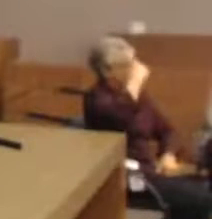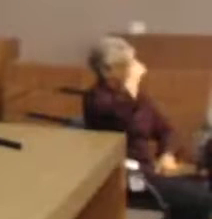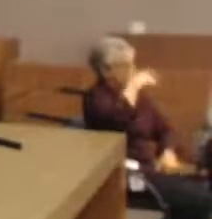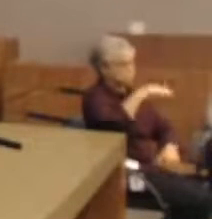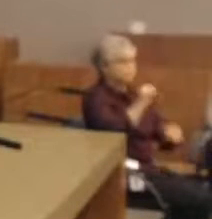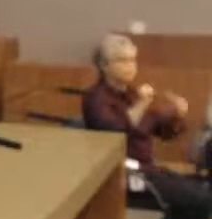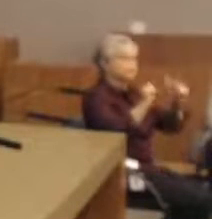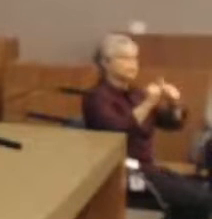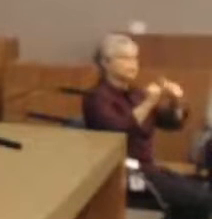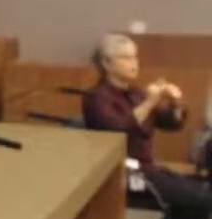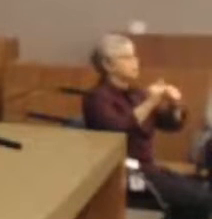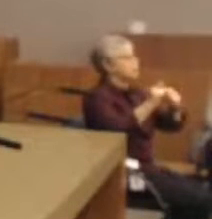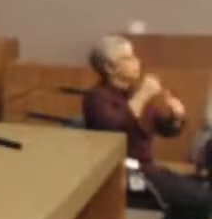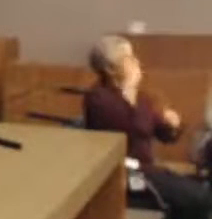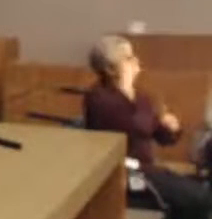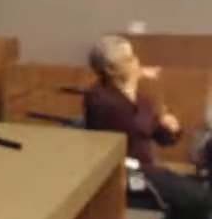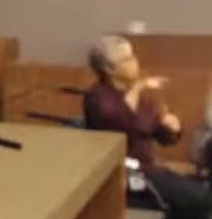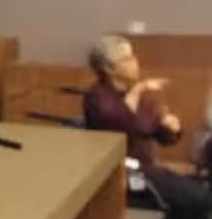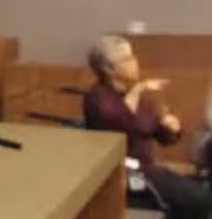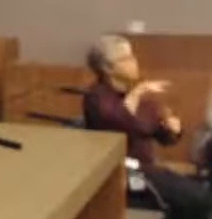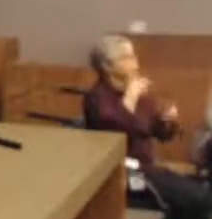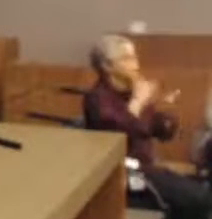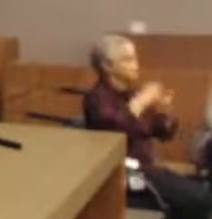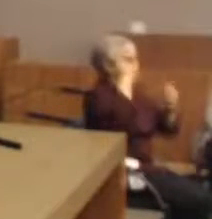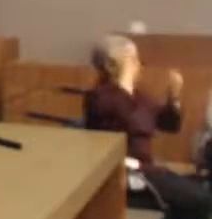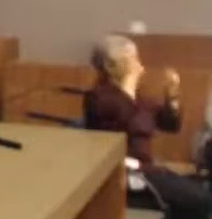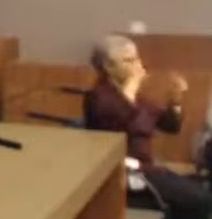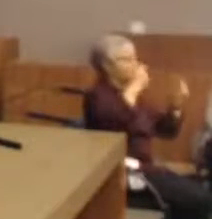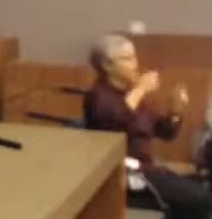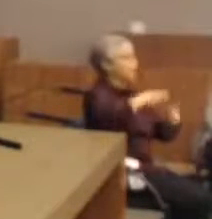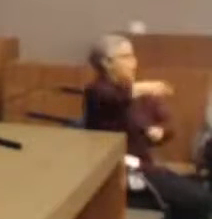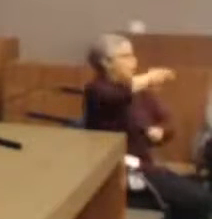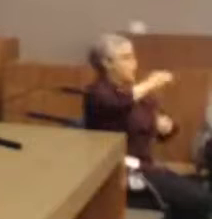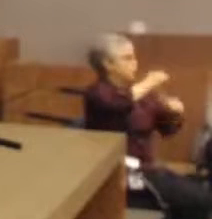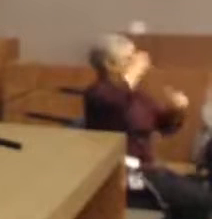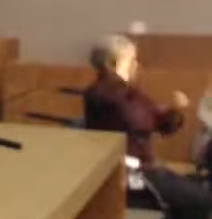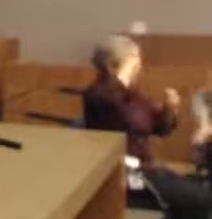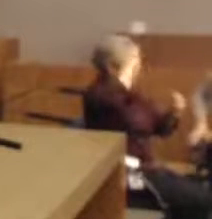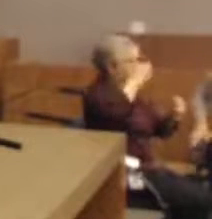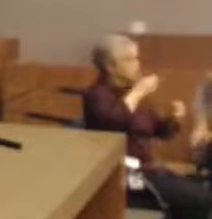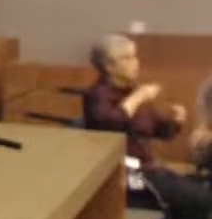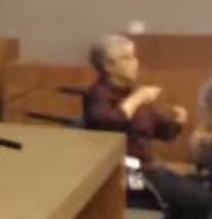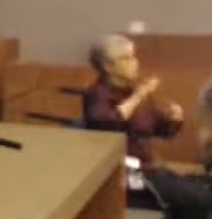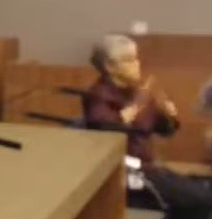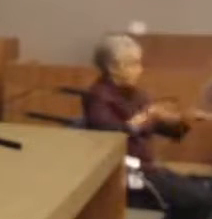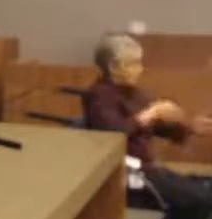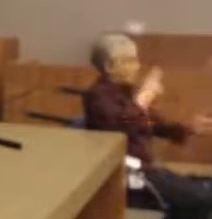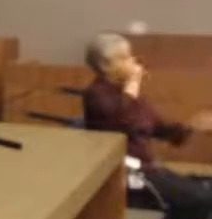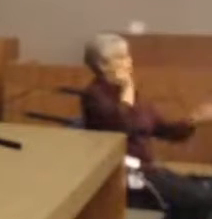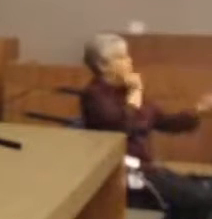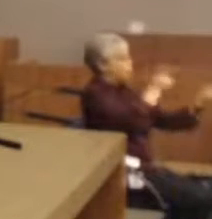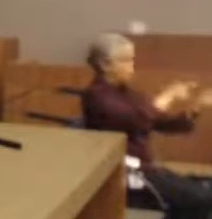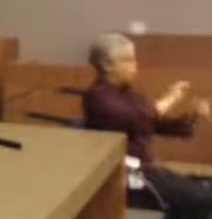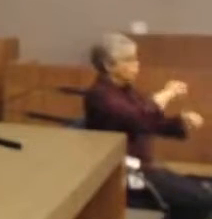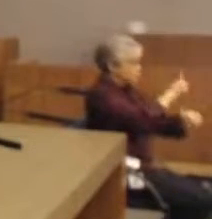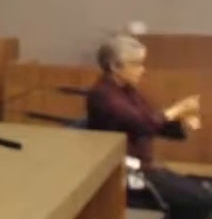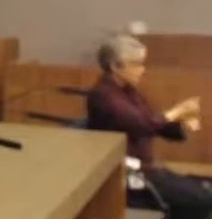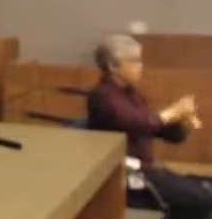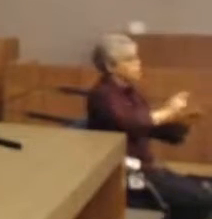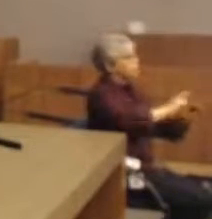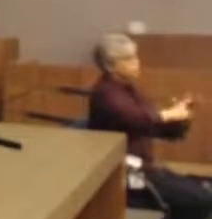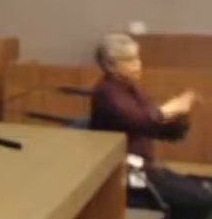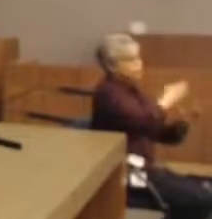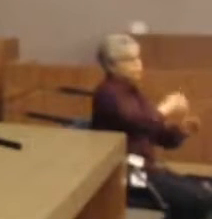executive thinking, things like decision making, goal setting, planning, starting and stopping an activity, that part actually